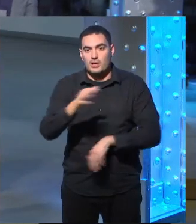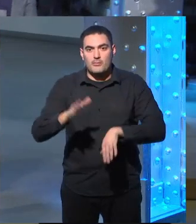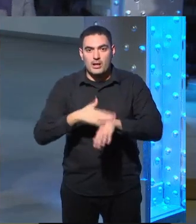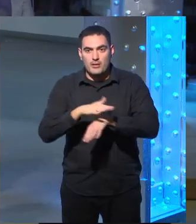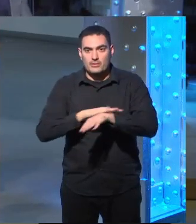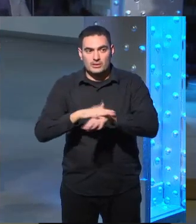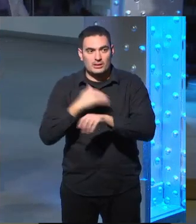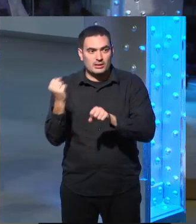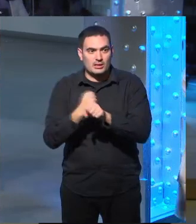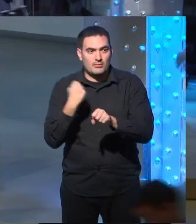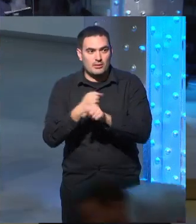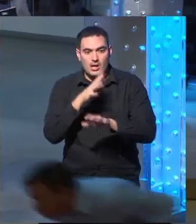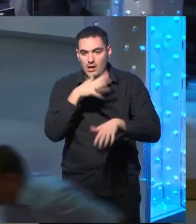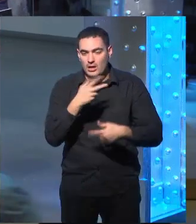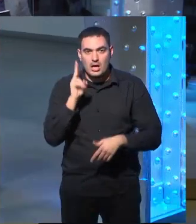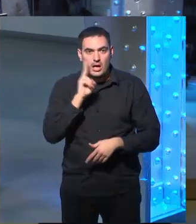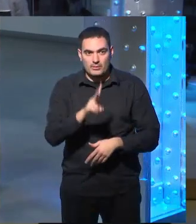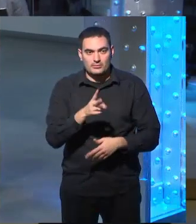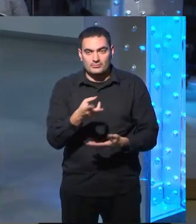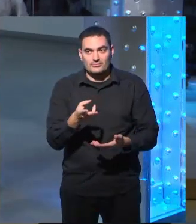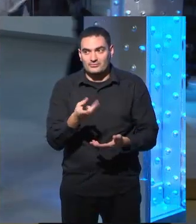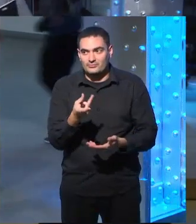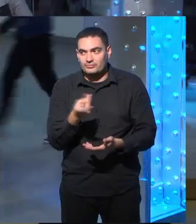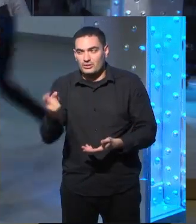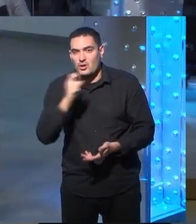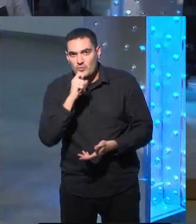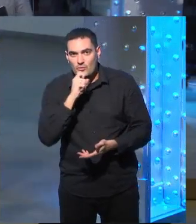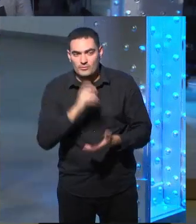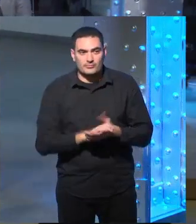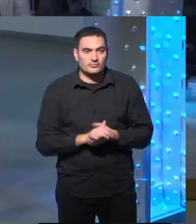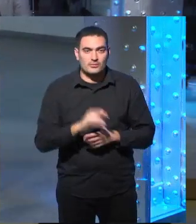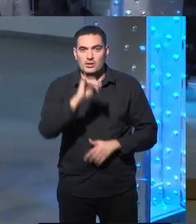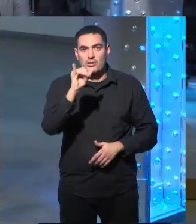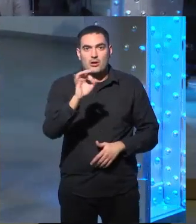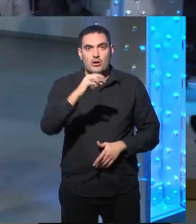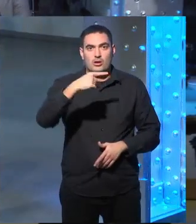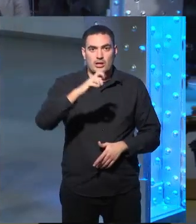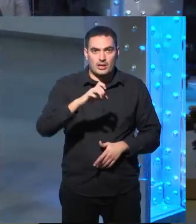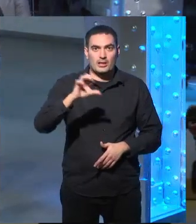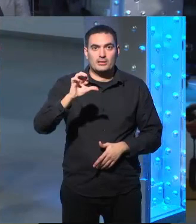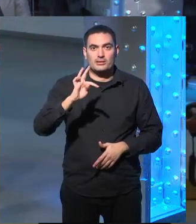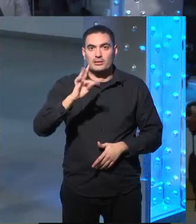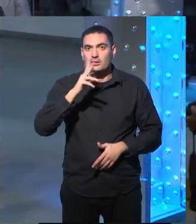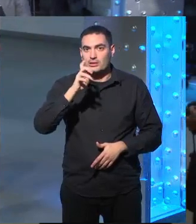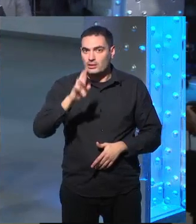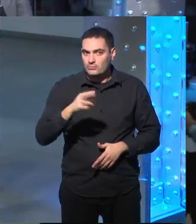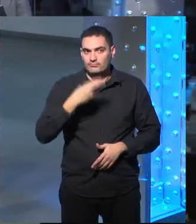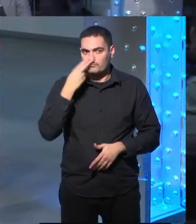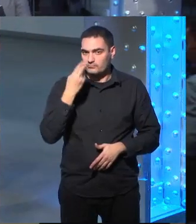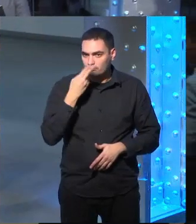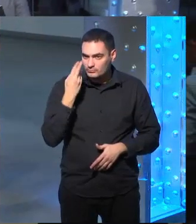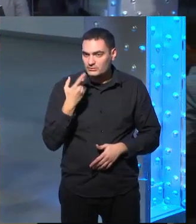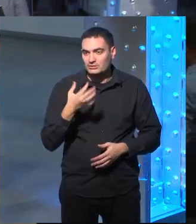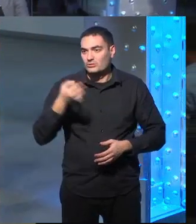to leave the floor to the Minister of Labor. Jorge, Esther, Pere, Sara, this has been